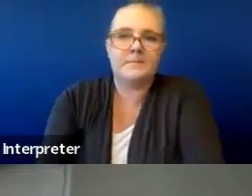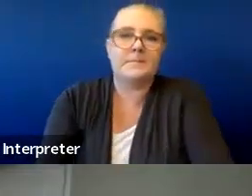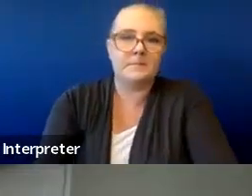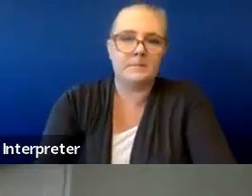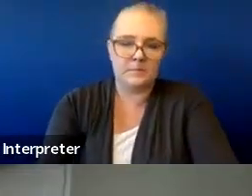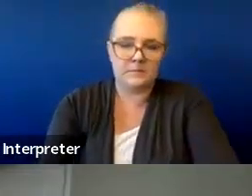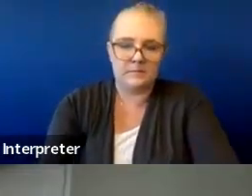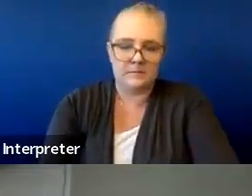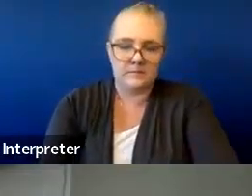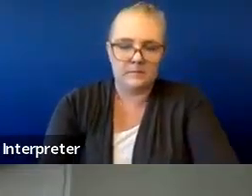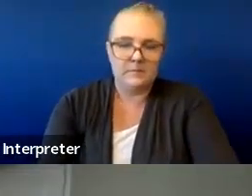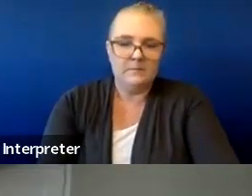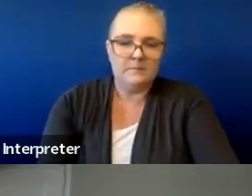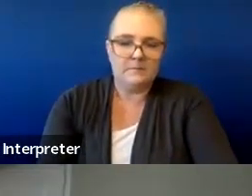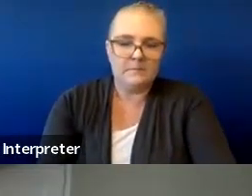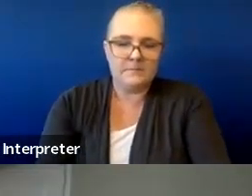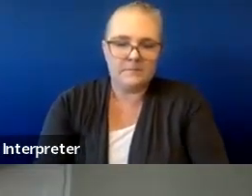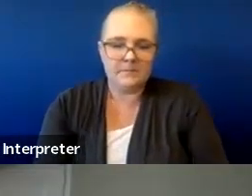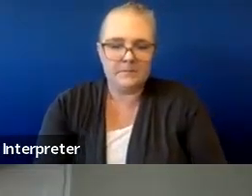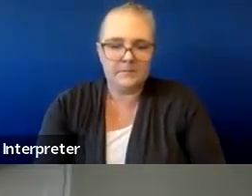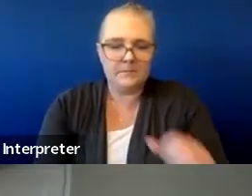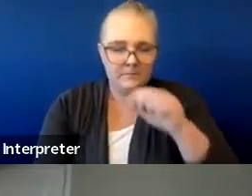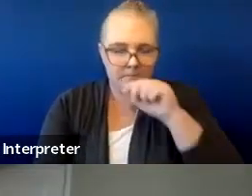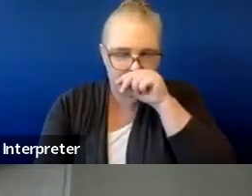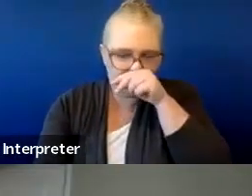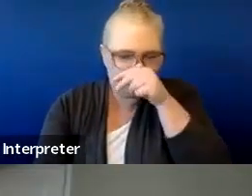Any questions on that?